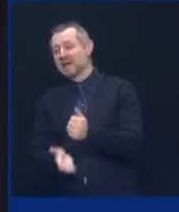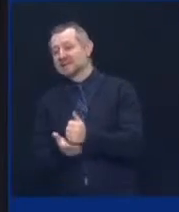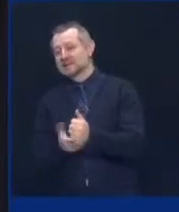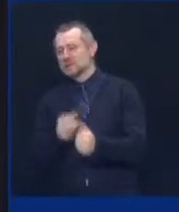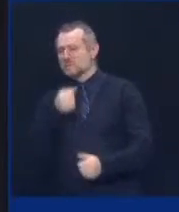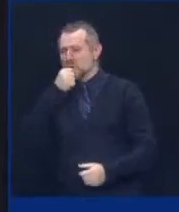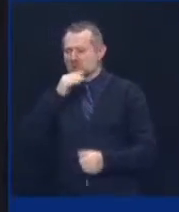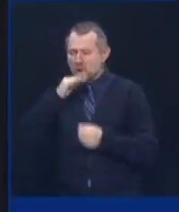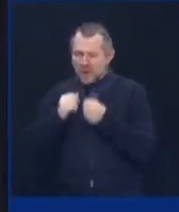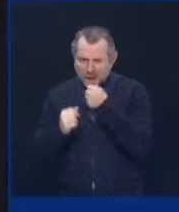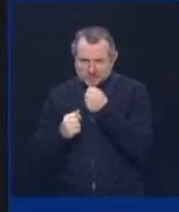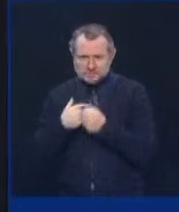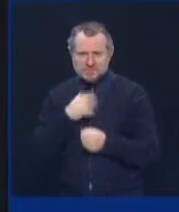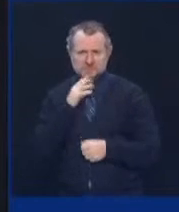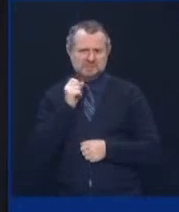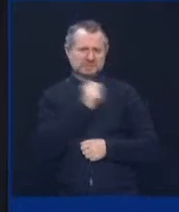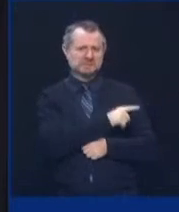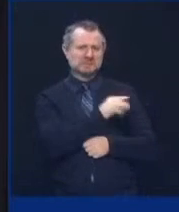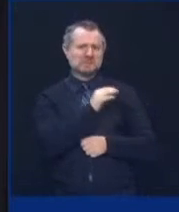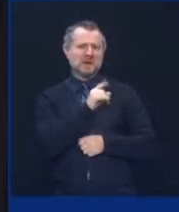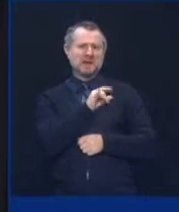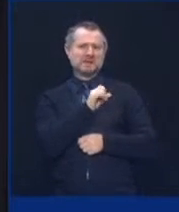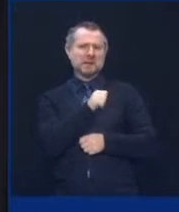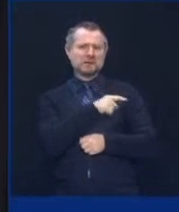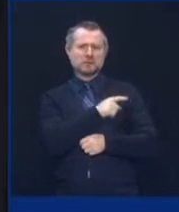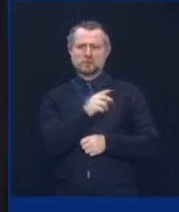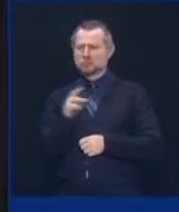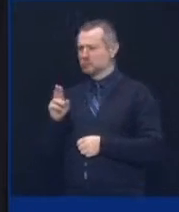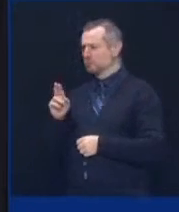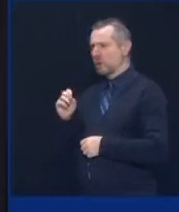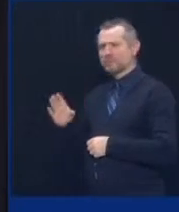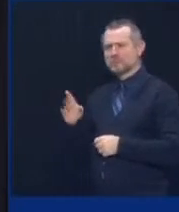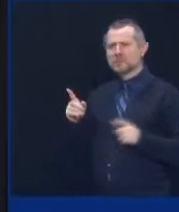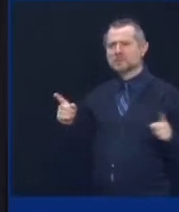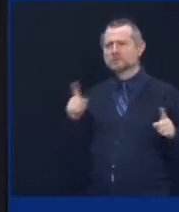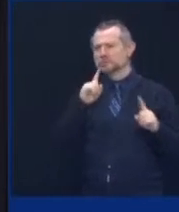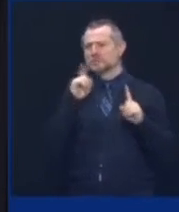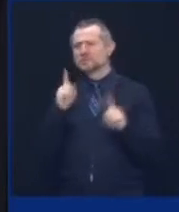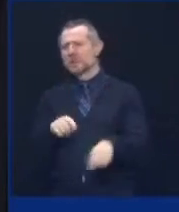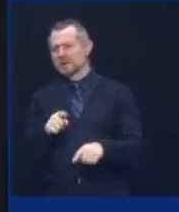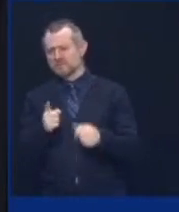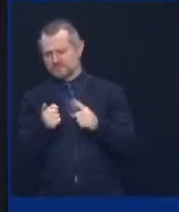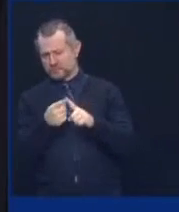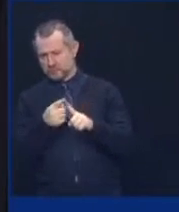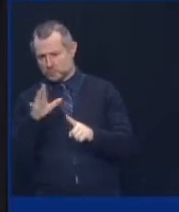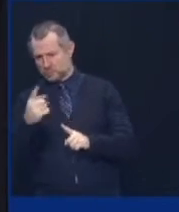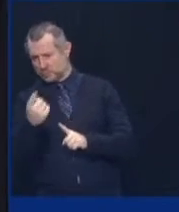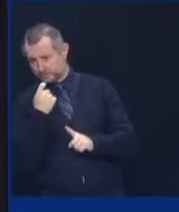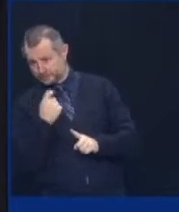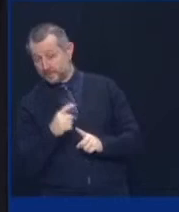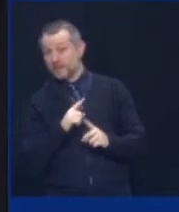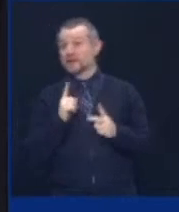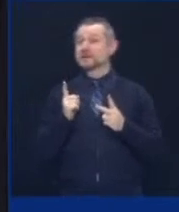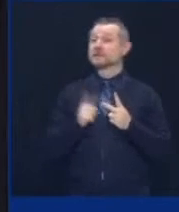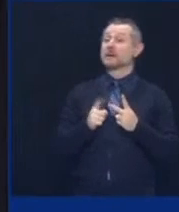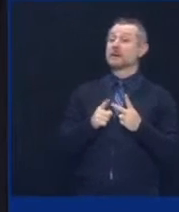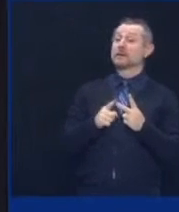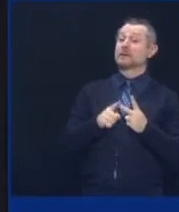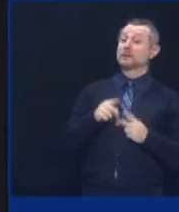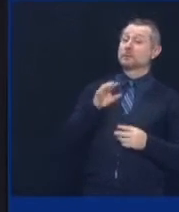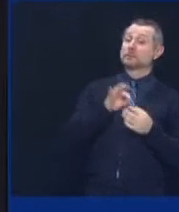ask Melissa or Rob to answer that question. On the DOI, I haven't seen the DOI investigation